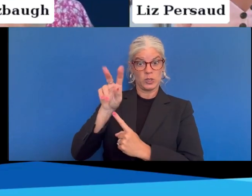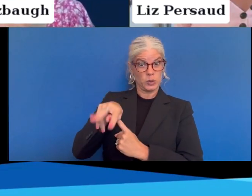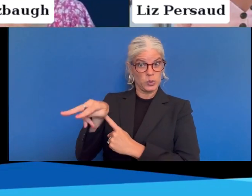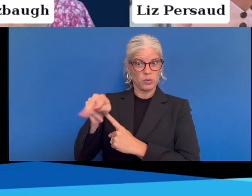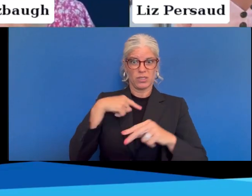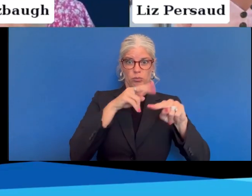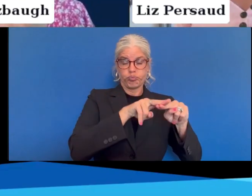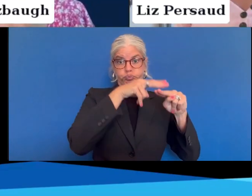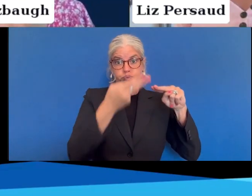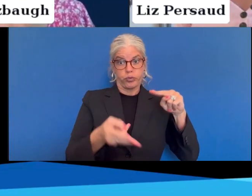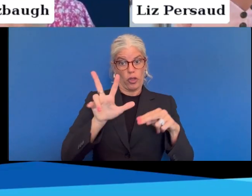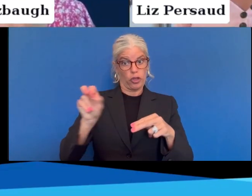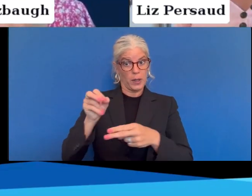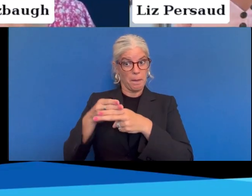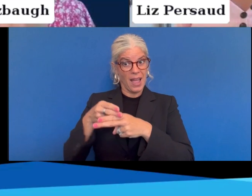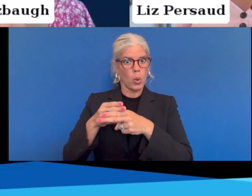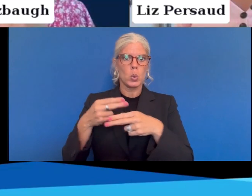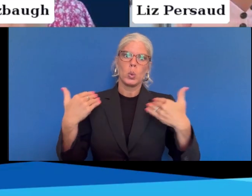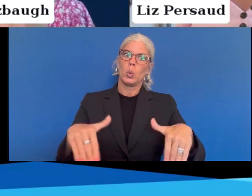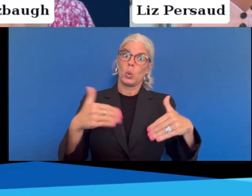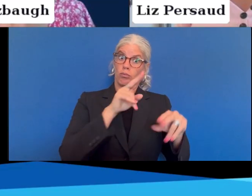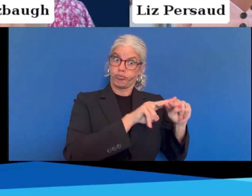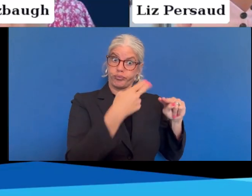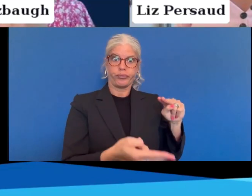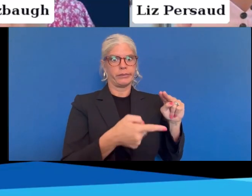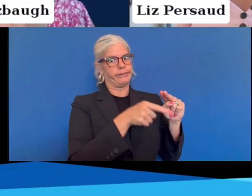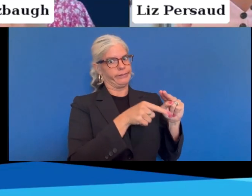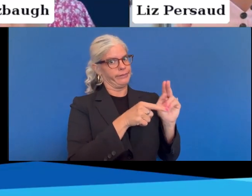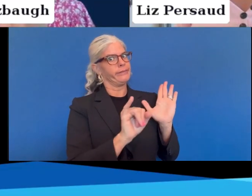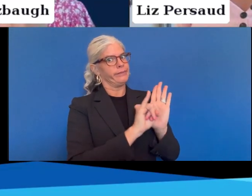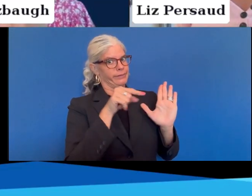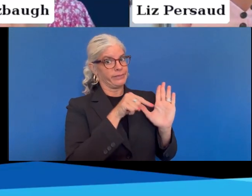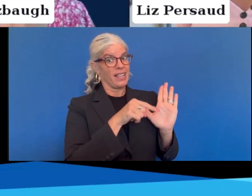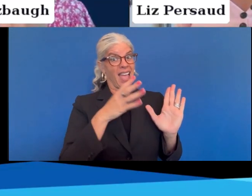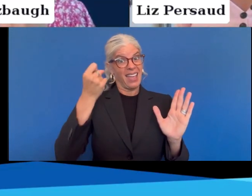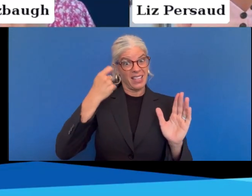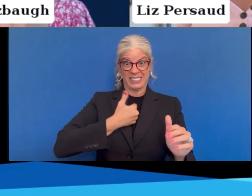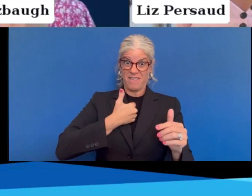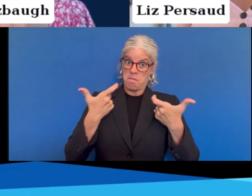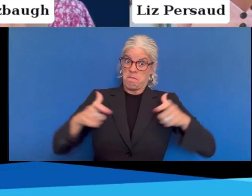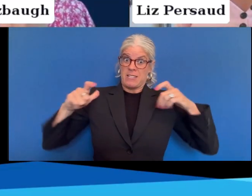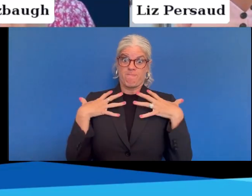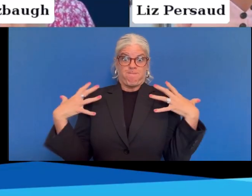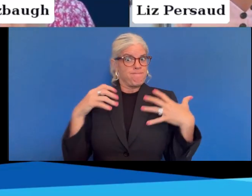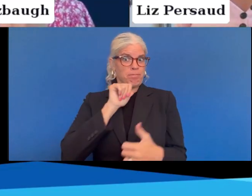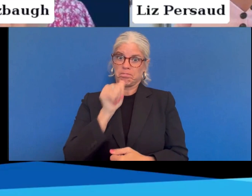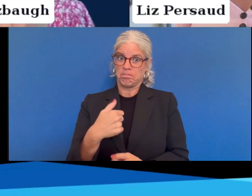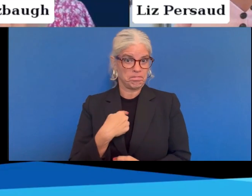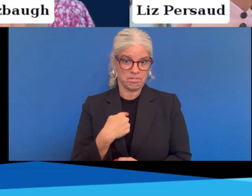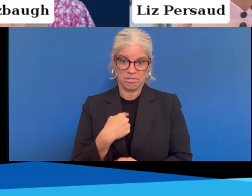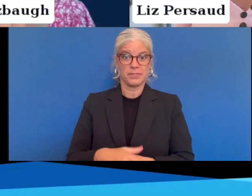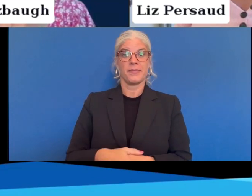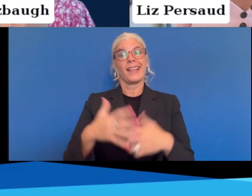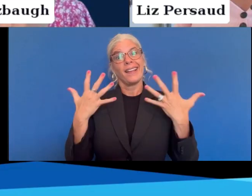2022, I lost about 30 pounds. That's also another big indicator. And for somebody who